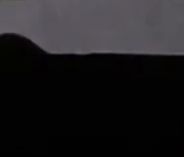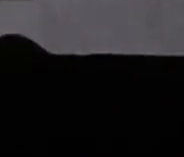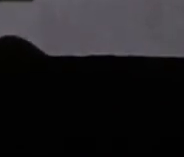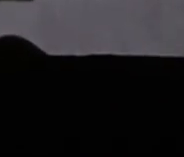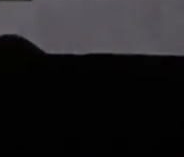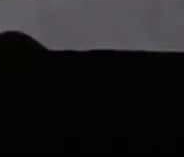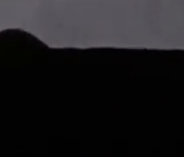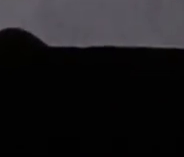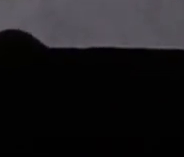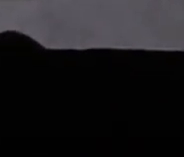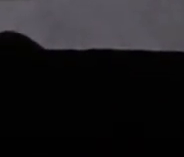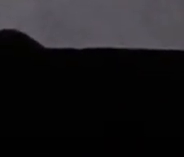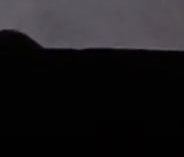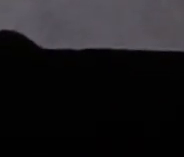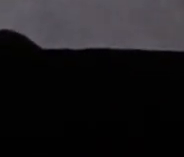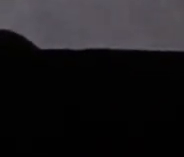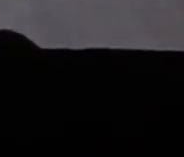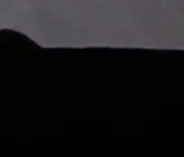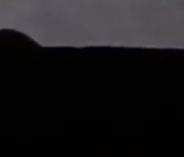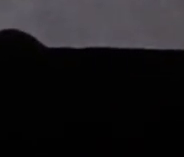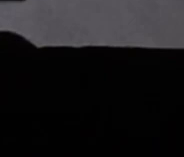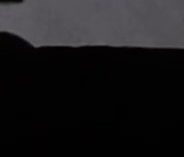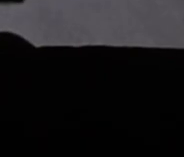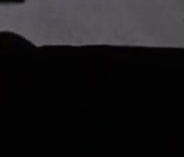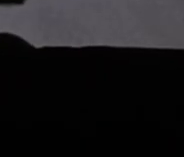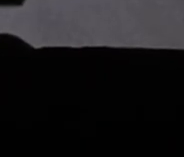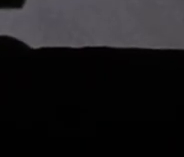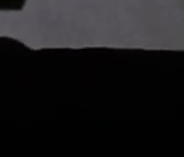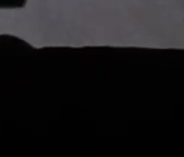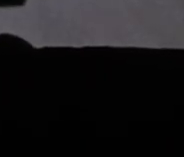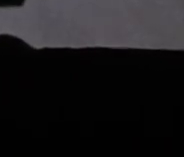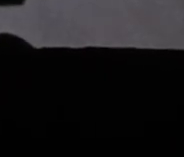One. It's a tiger.